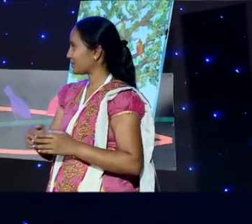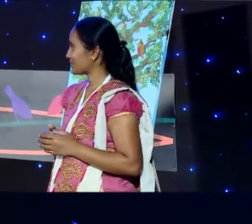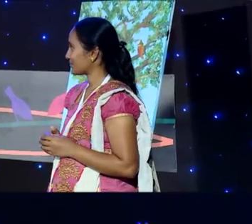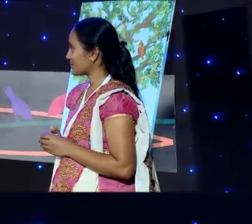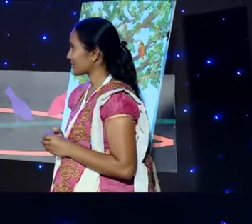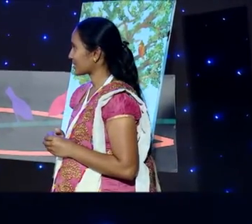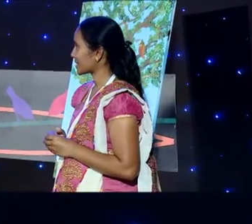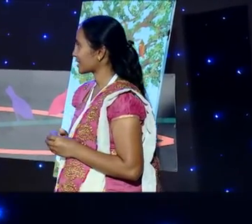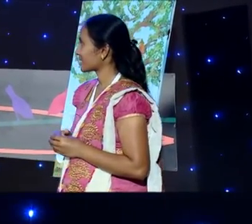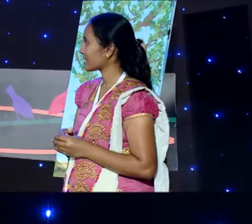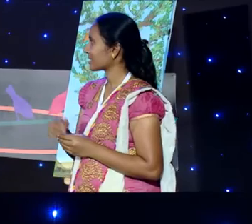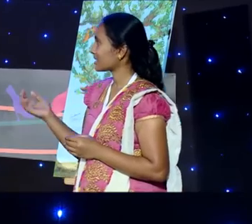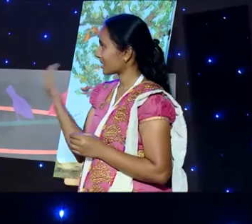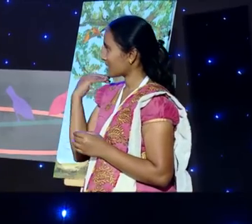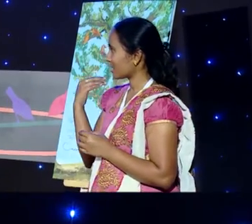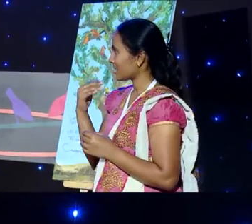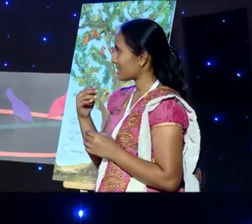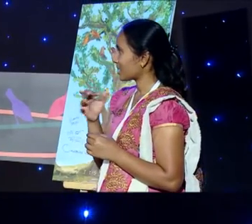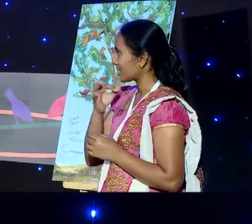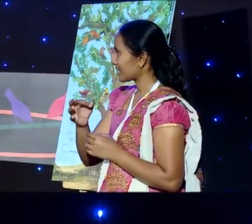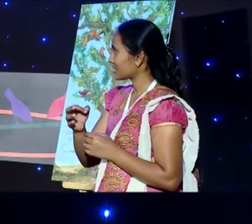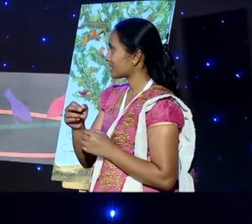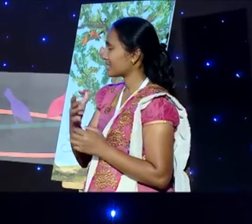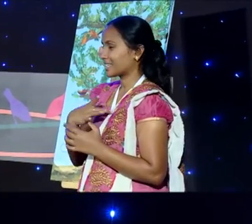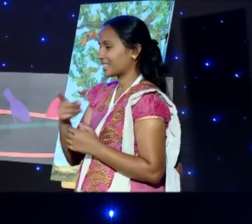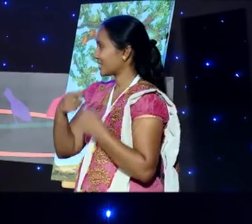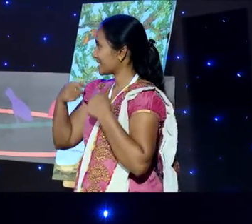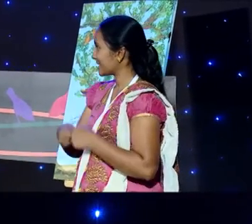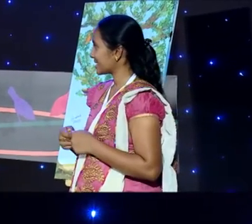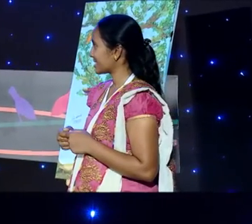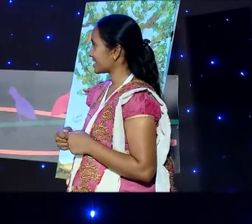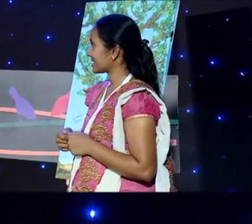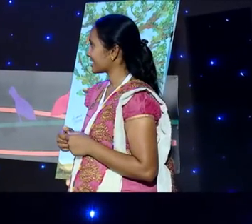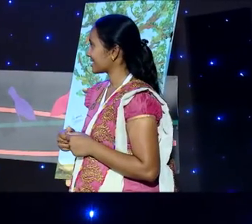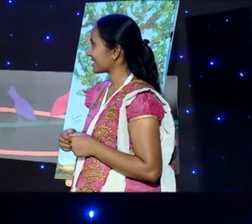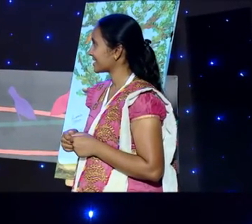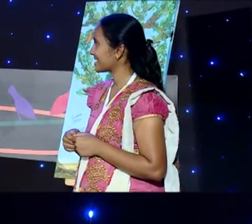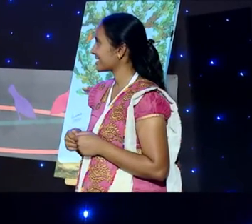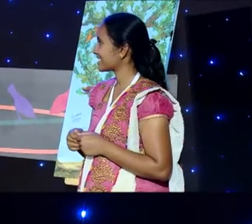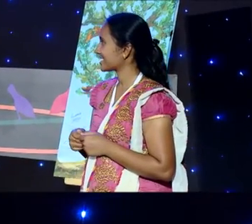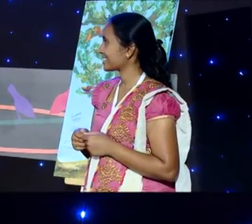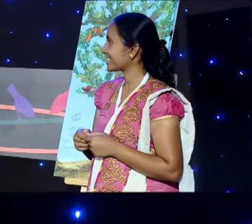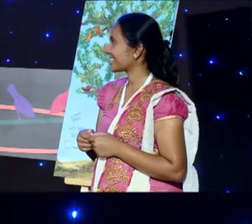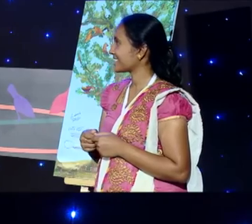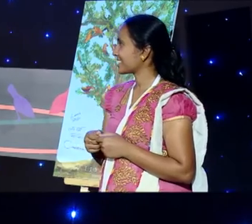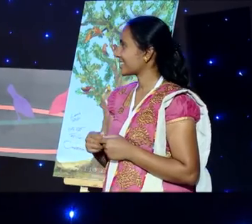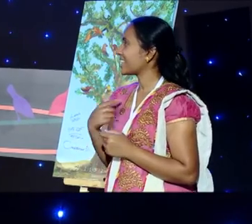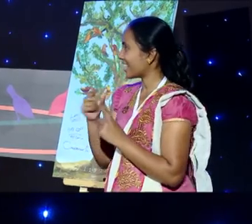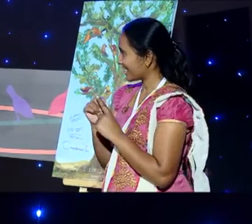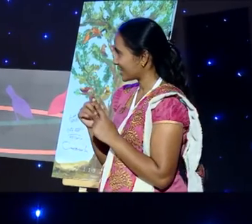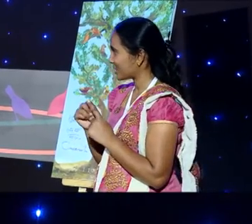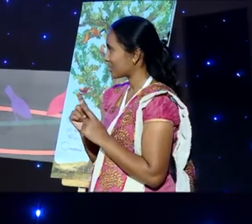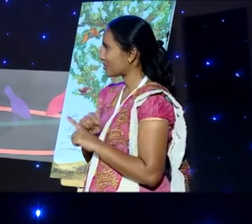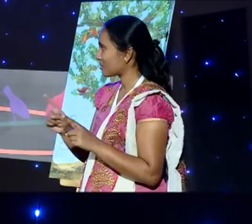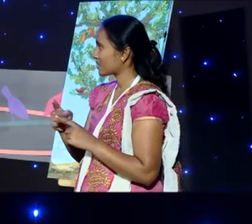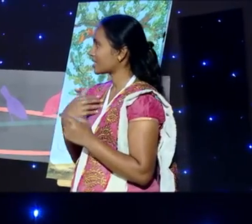goes in, comes back to me, and he says, Nipun, do you have an extra t-shirt? And I was like, I thought maybe you spilled something. So I was like, I do. It's